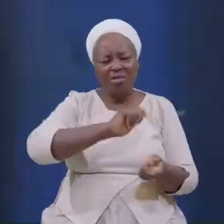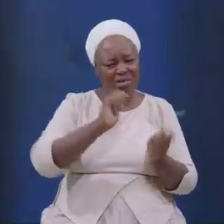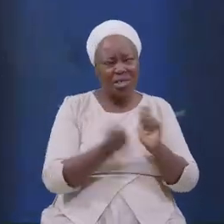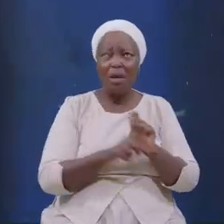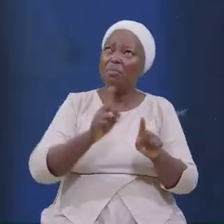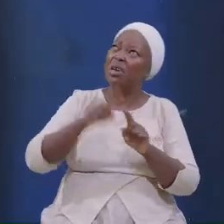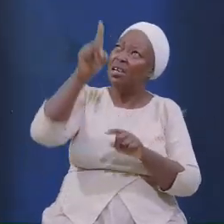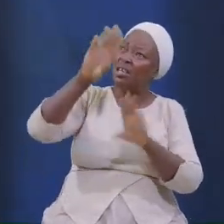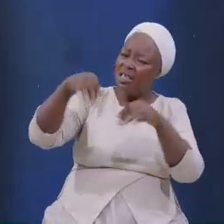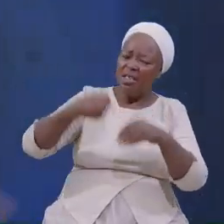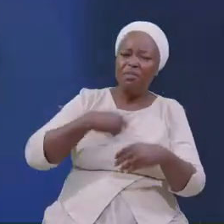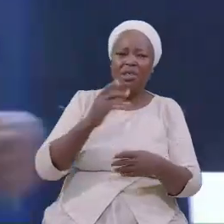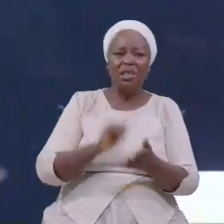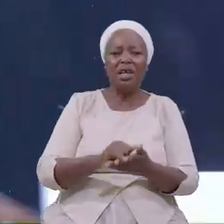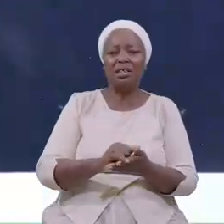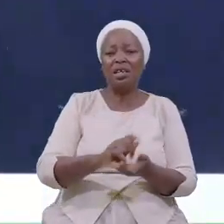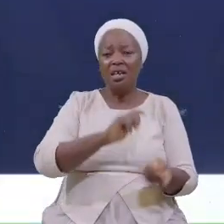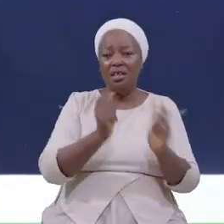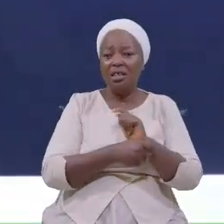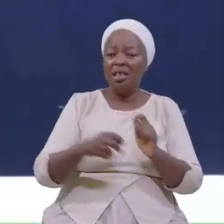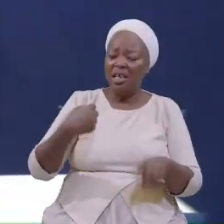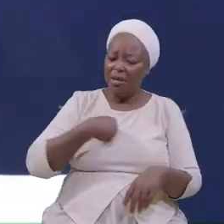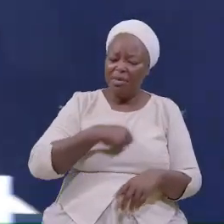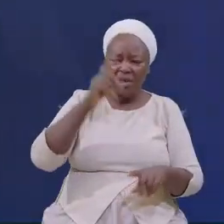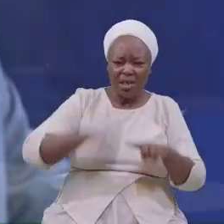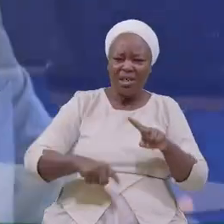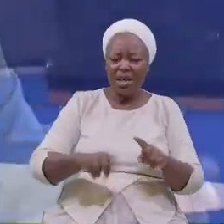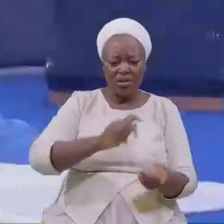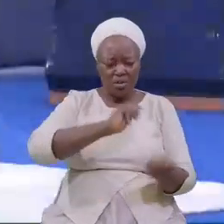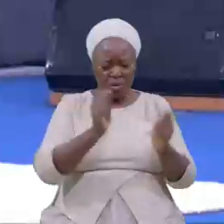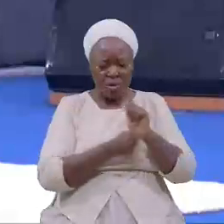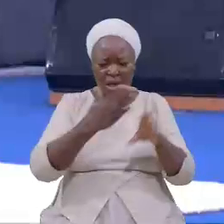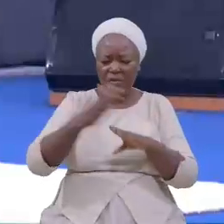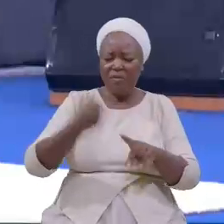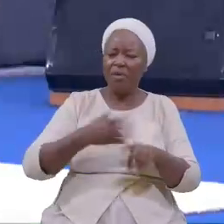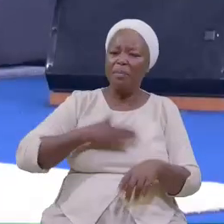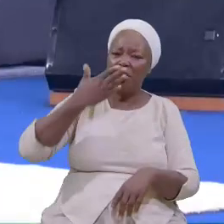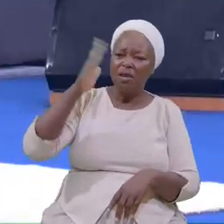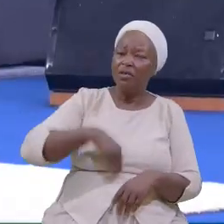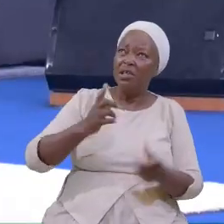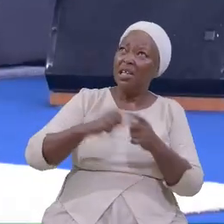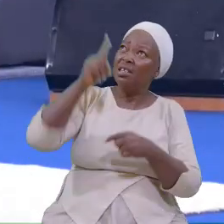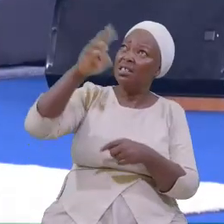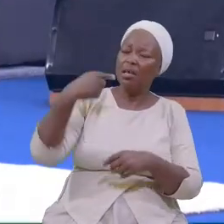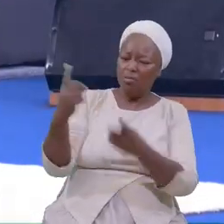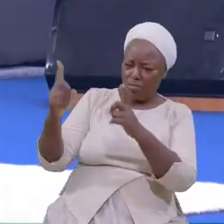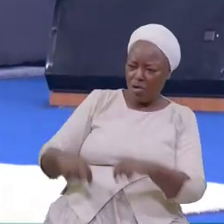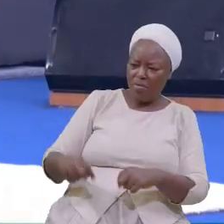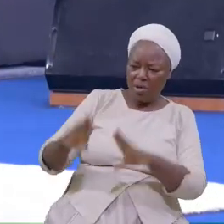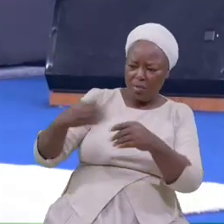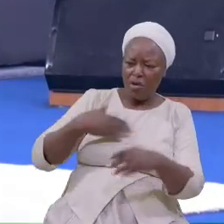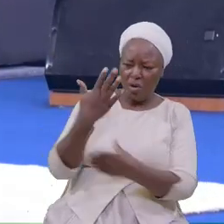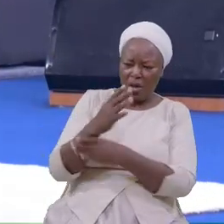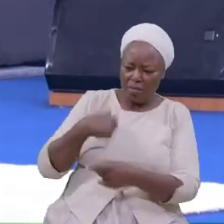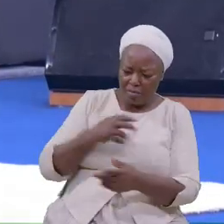the change. I cannot turn away from my evil. He says, come, give me your hand, I'll turn you